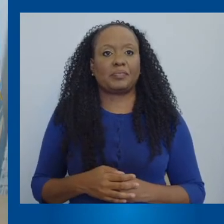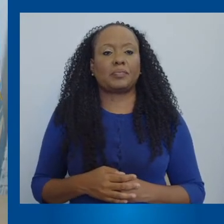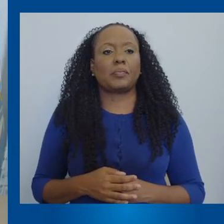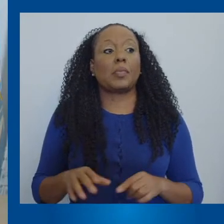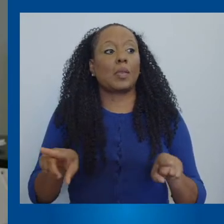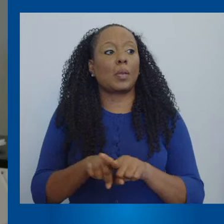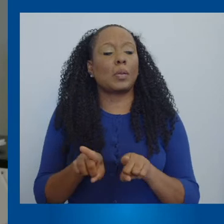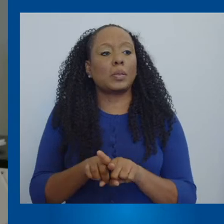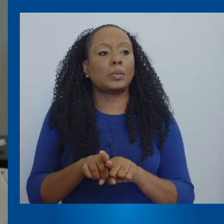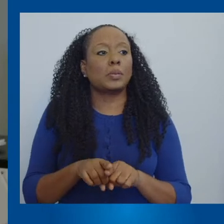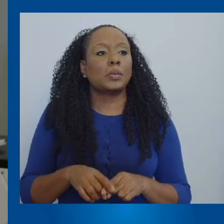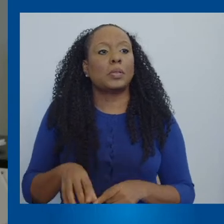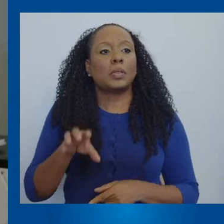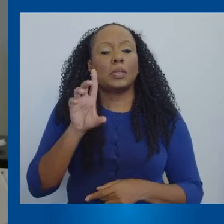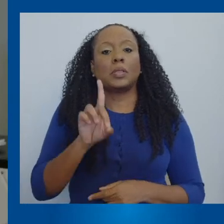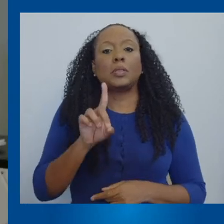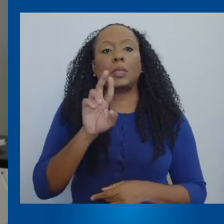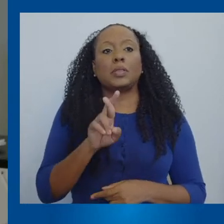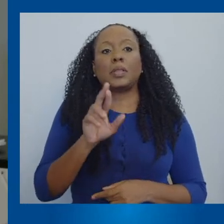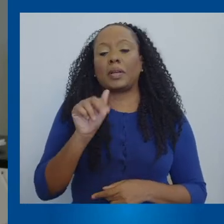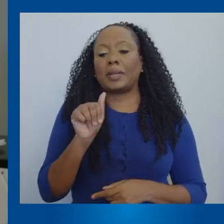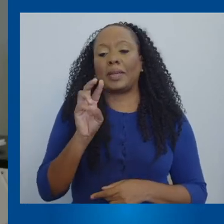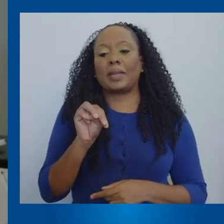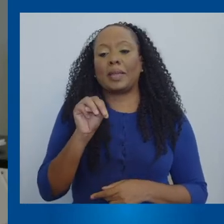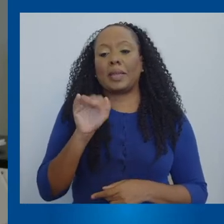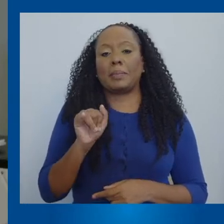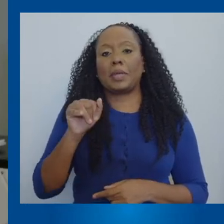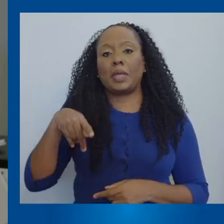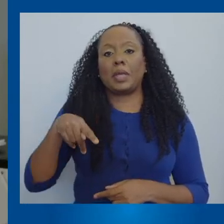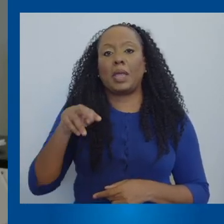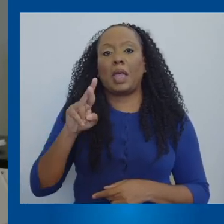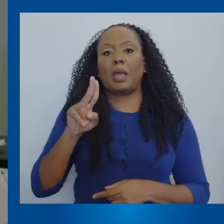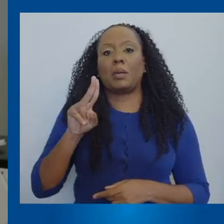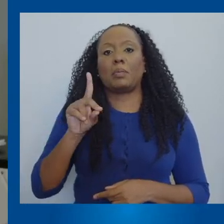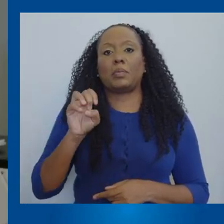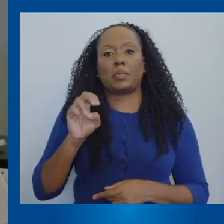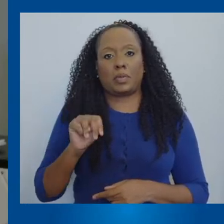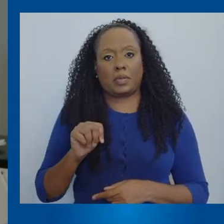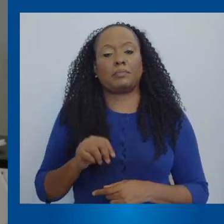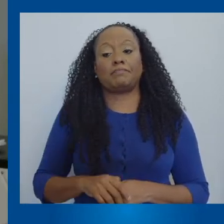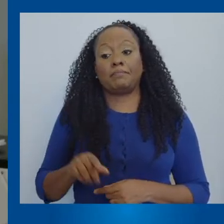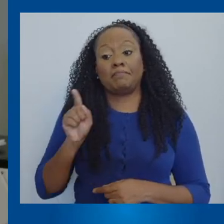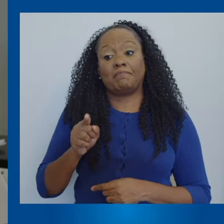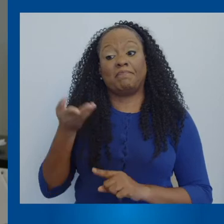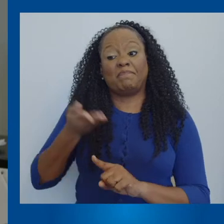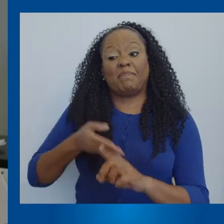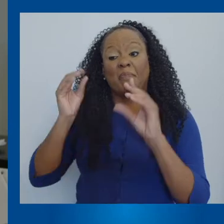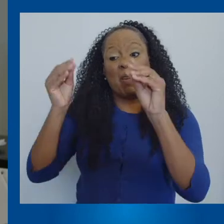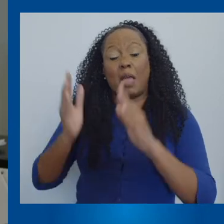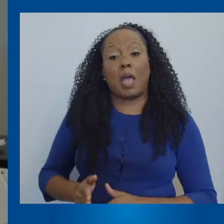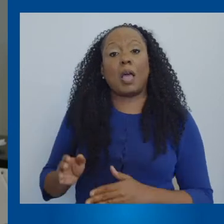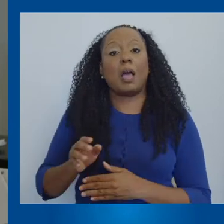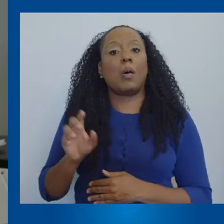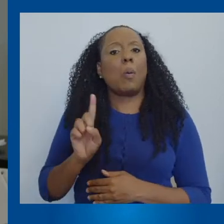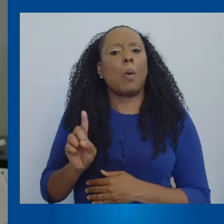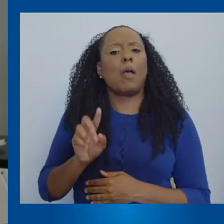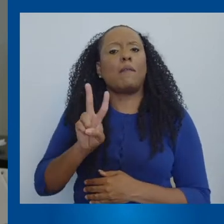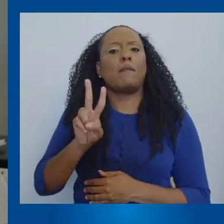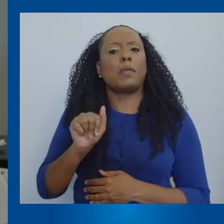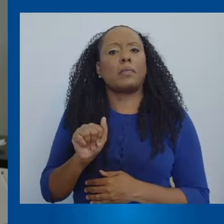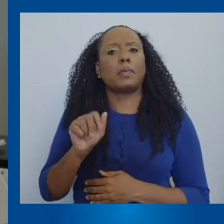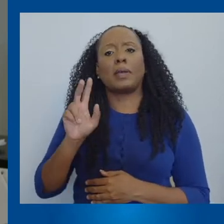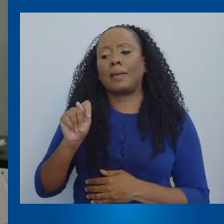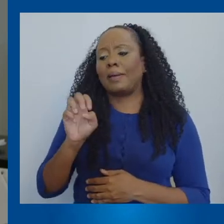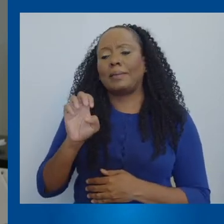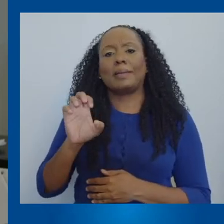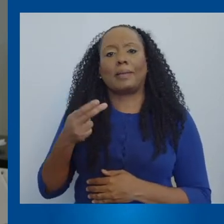Also on hand is Dr. Amy Pruden, Professor in the Department of Civil and Environmental Engineering at Virginia Tech University, USA,